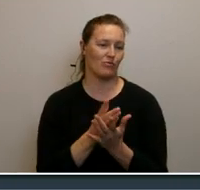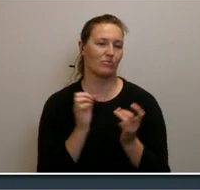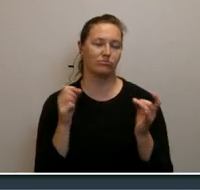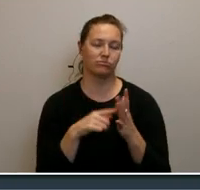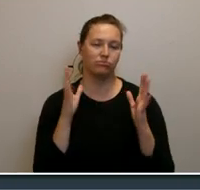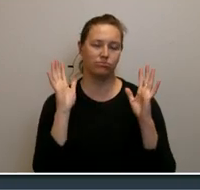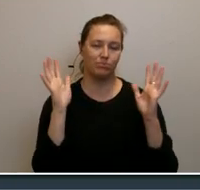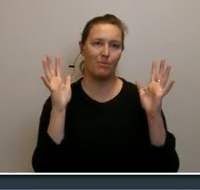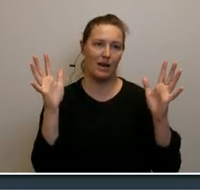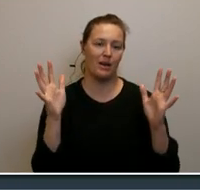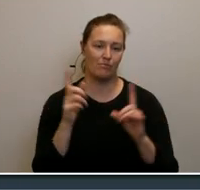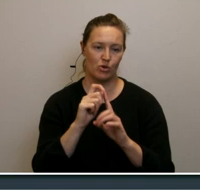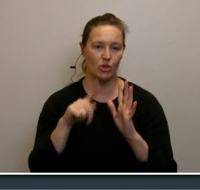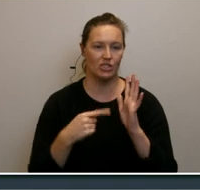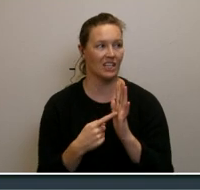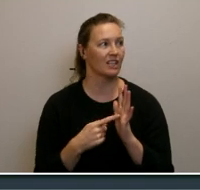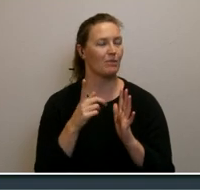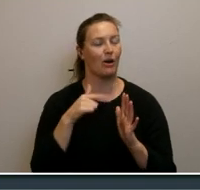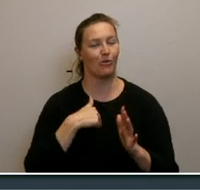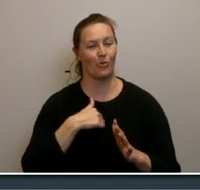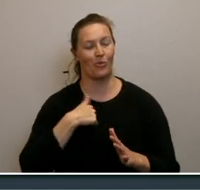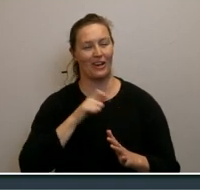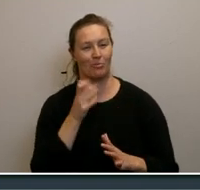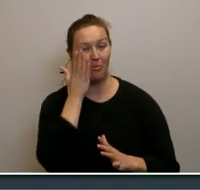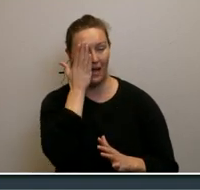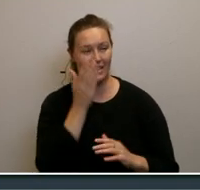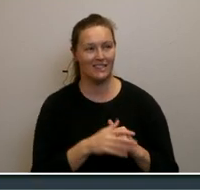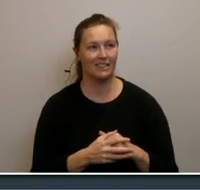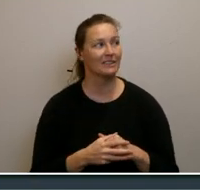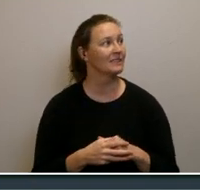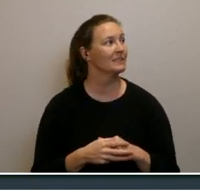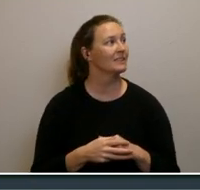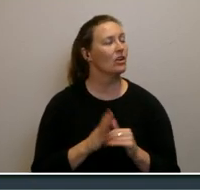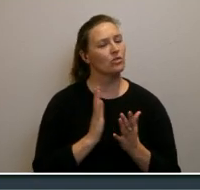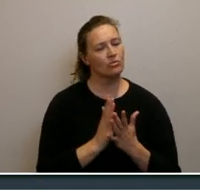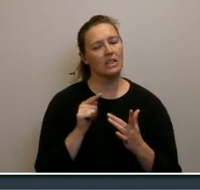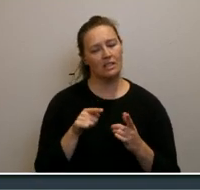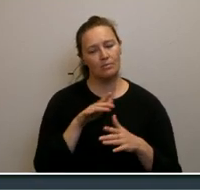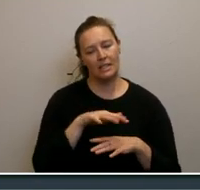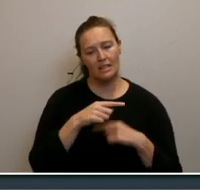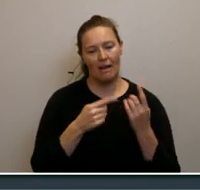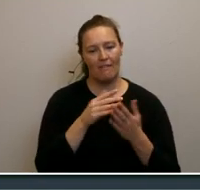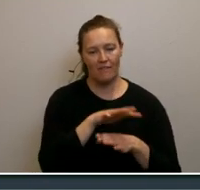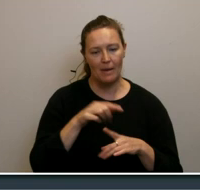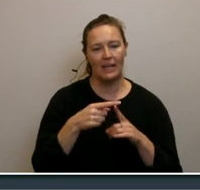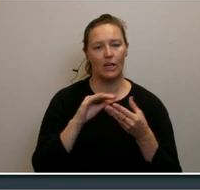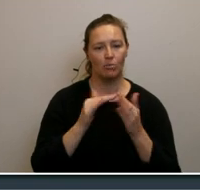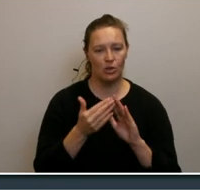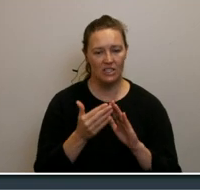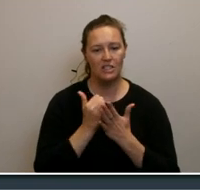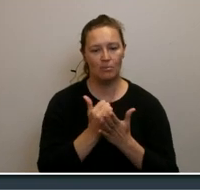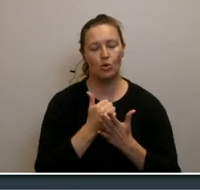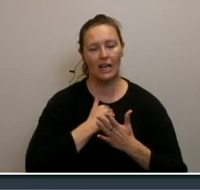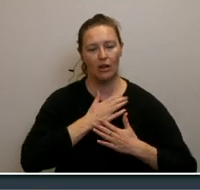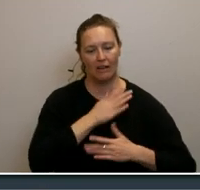So everyone will sit before you telling you that today. This is all about family and community, supporting our loved ones at the end of